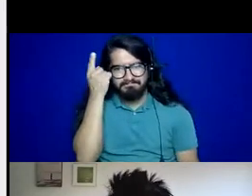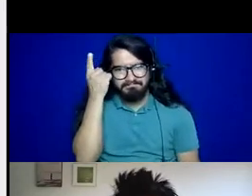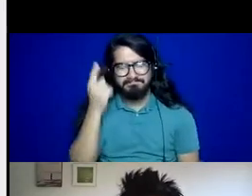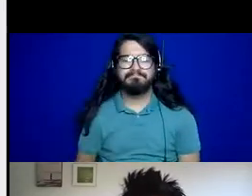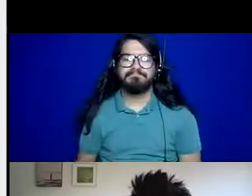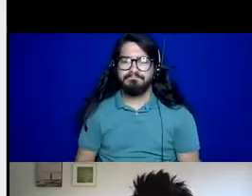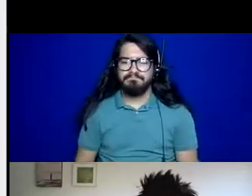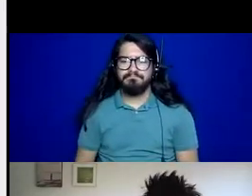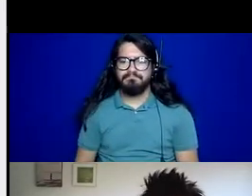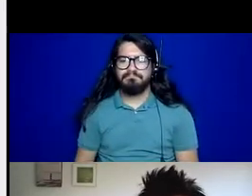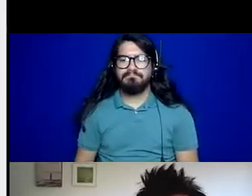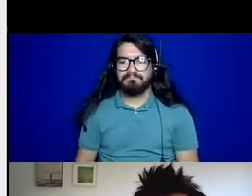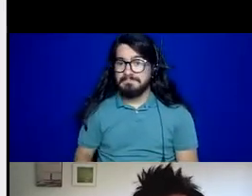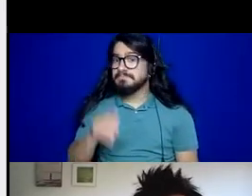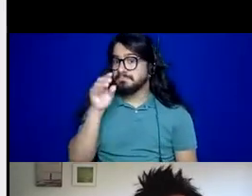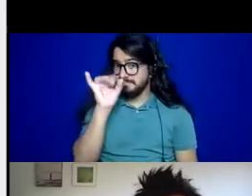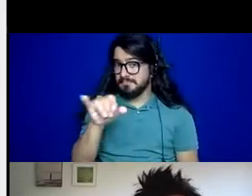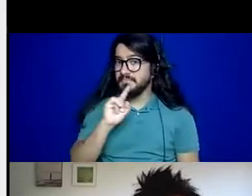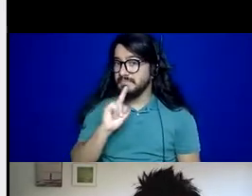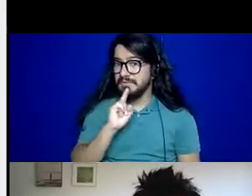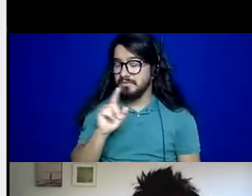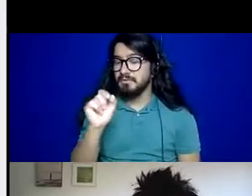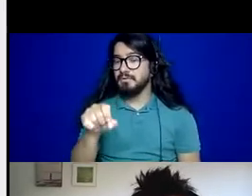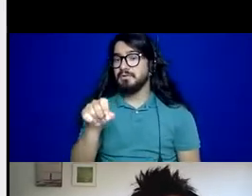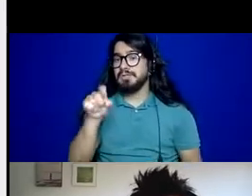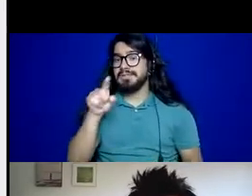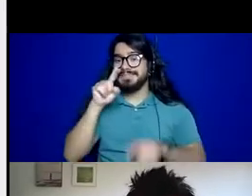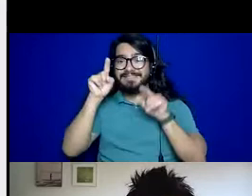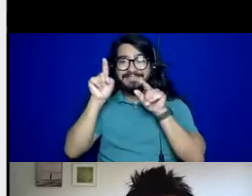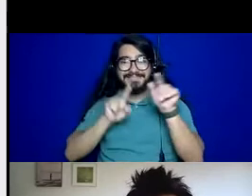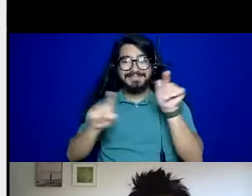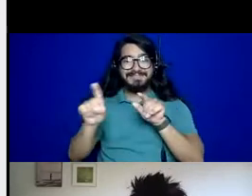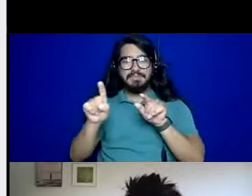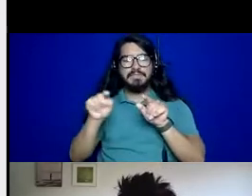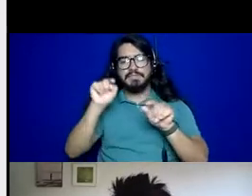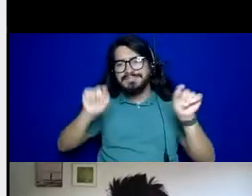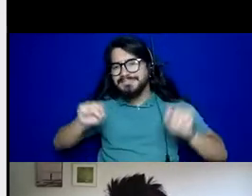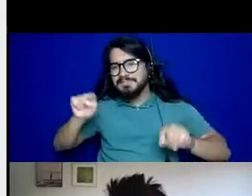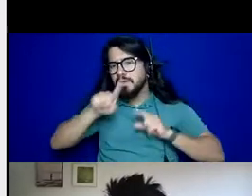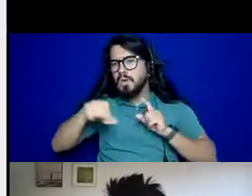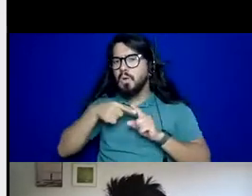Yeah, there are a lot of direct risks to us when we're as activists. And then I think